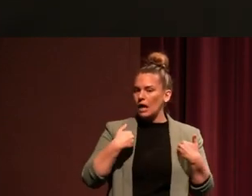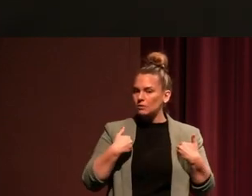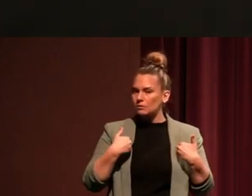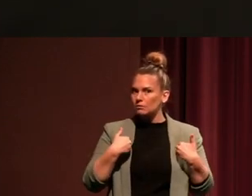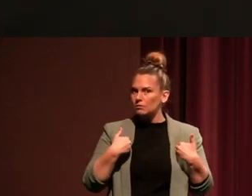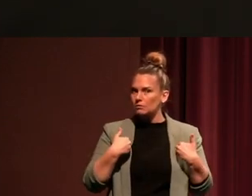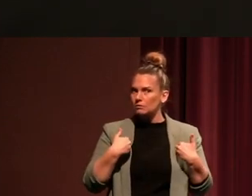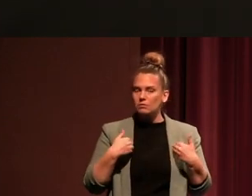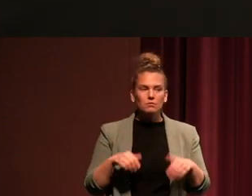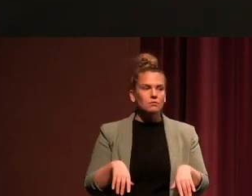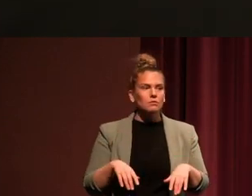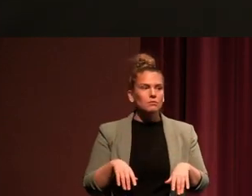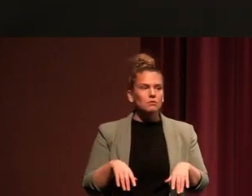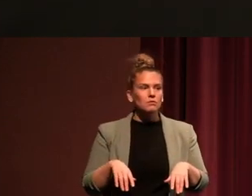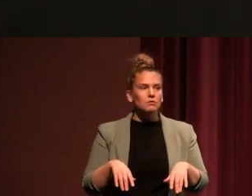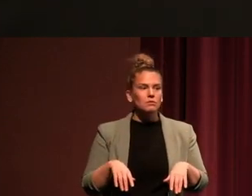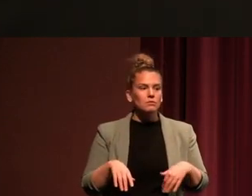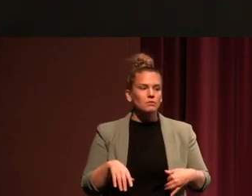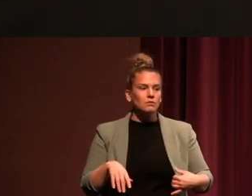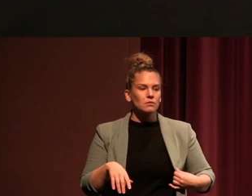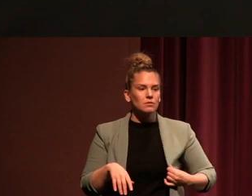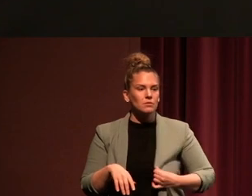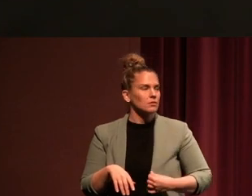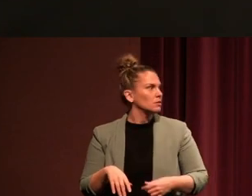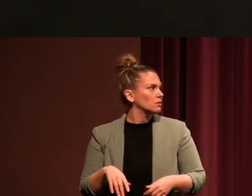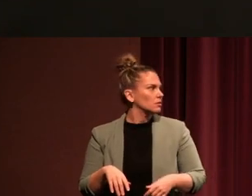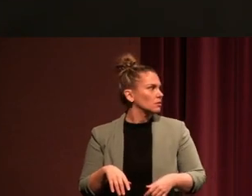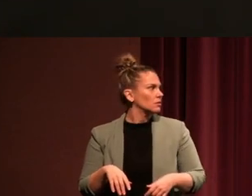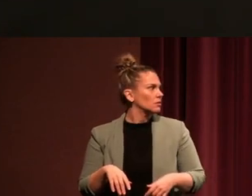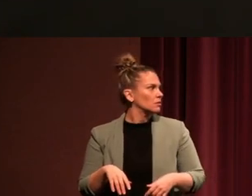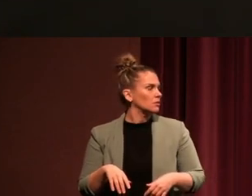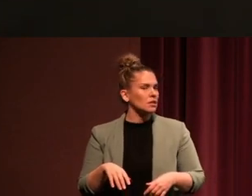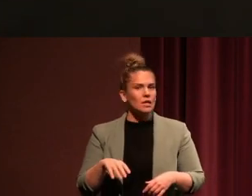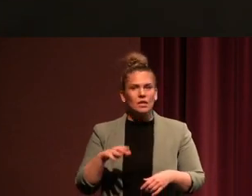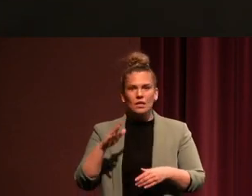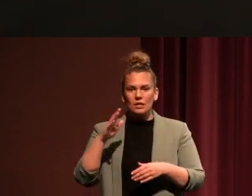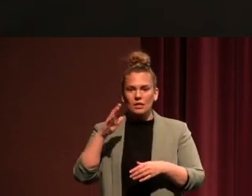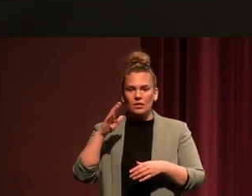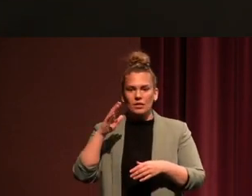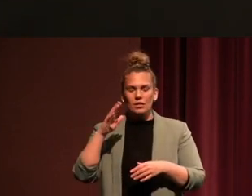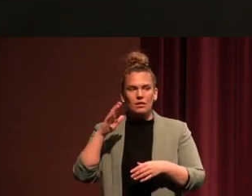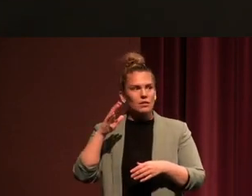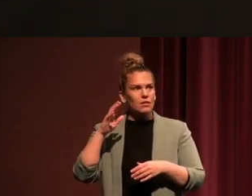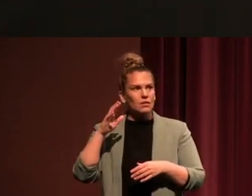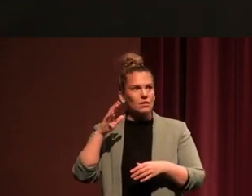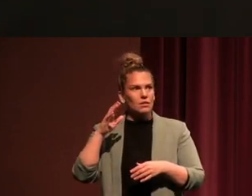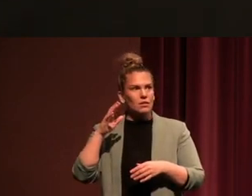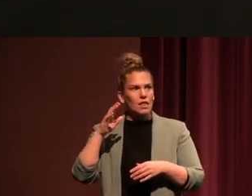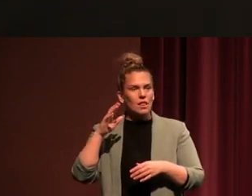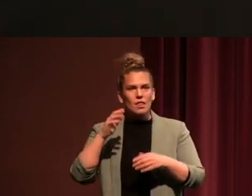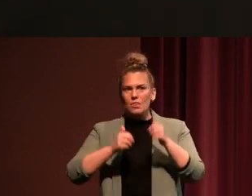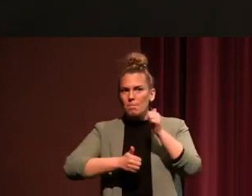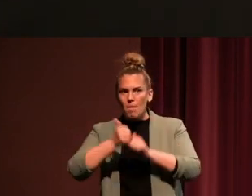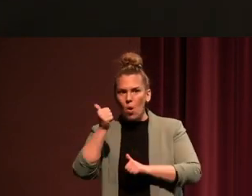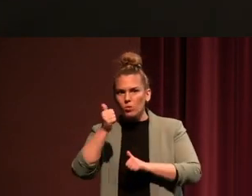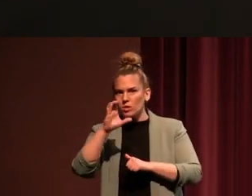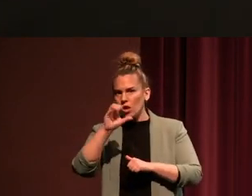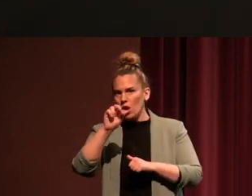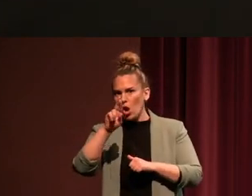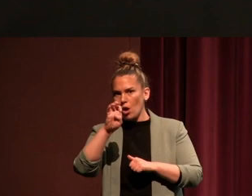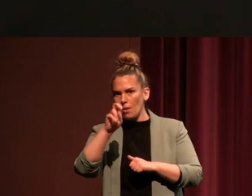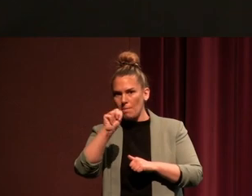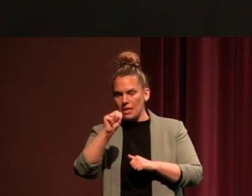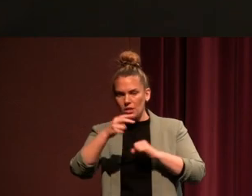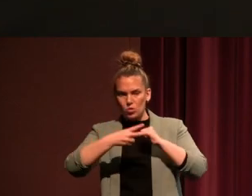aren't great at storing carbon. I hate to be the bearer of bad news. The maximum carbon storage